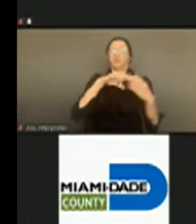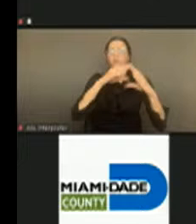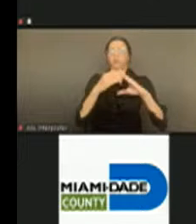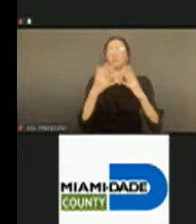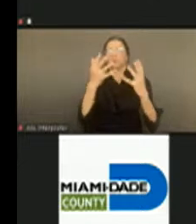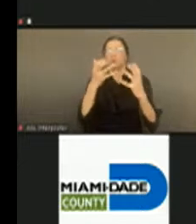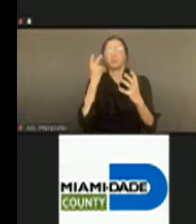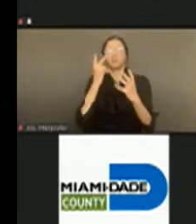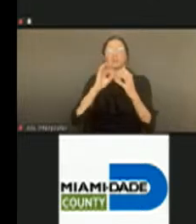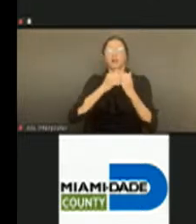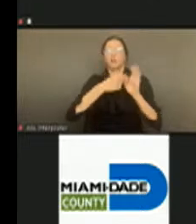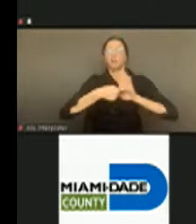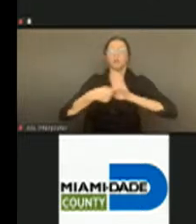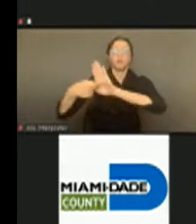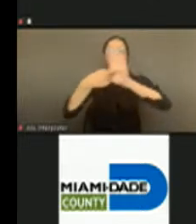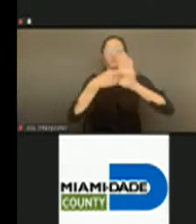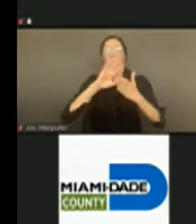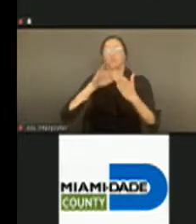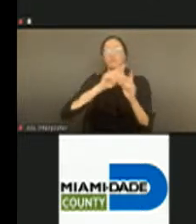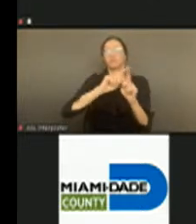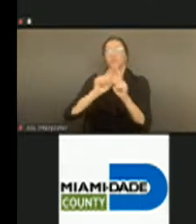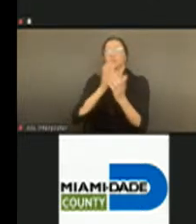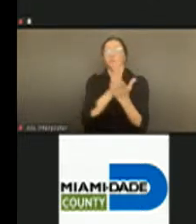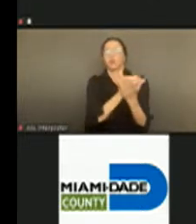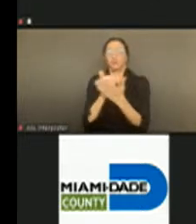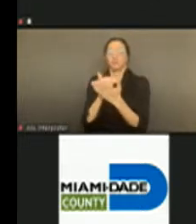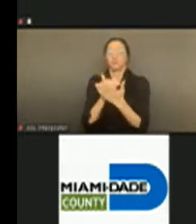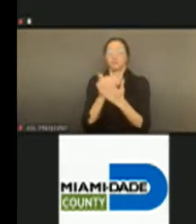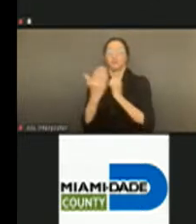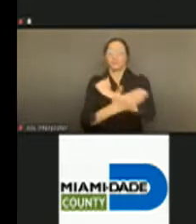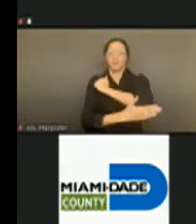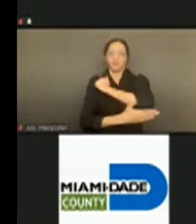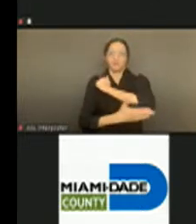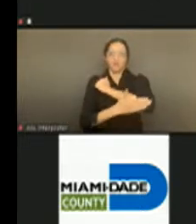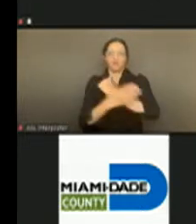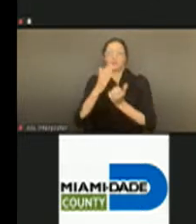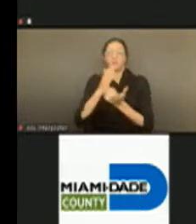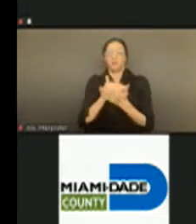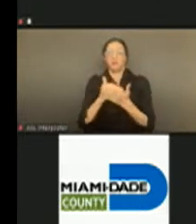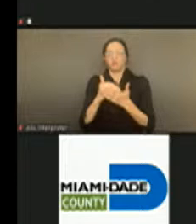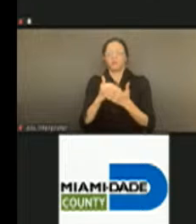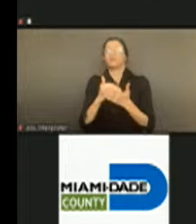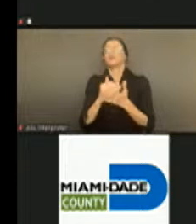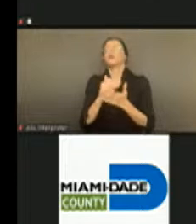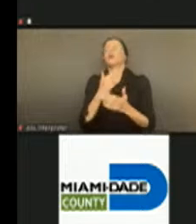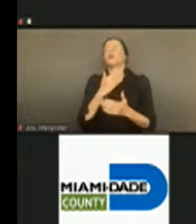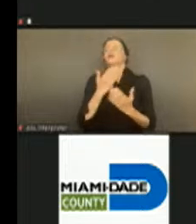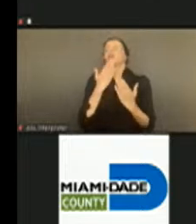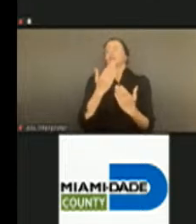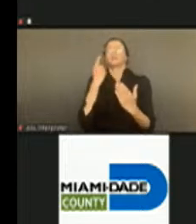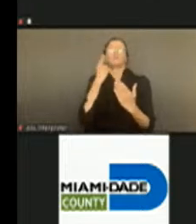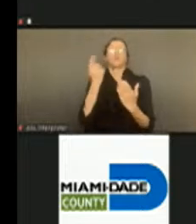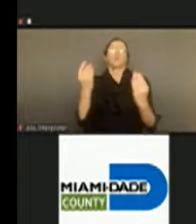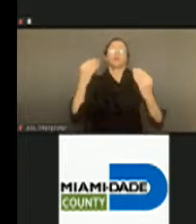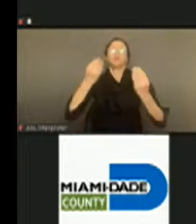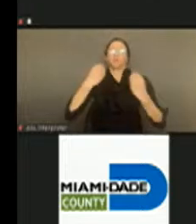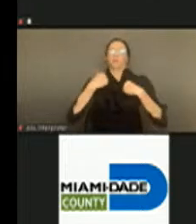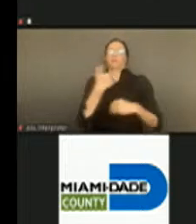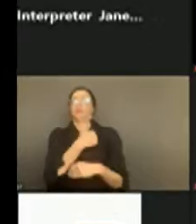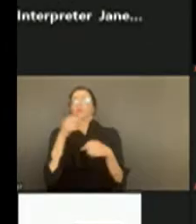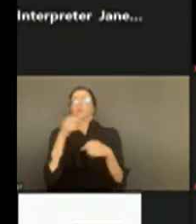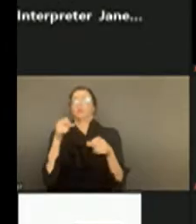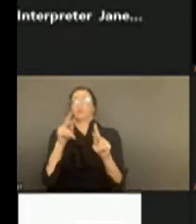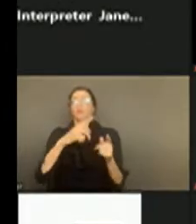budget. Thank you for providing a platform for county residents to speak up. I do hope our comments are heard by the mayor herself and considered by those in positions of